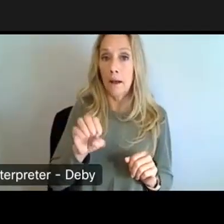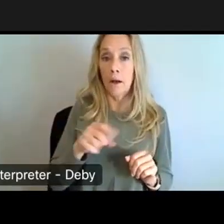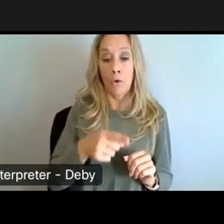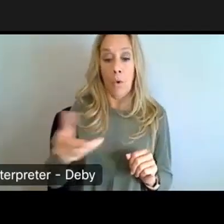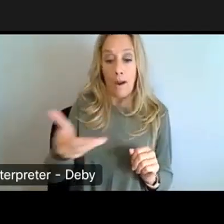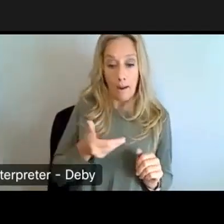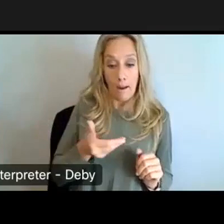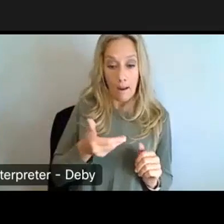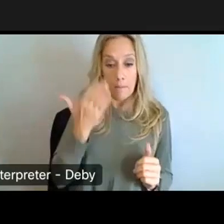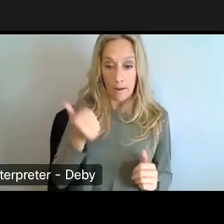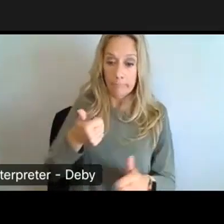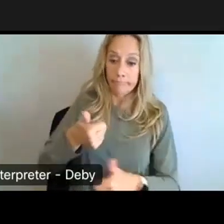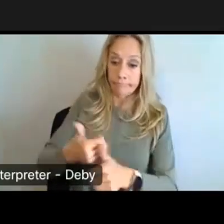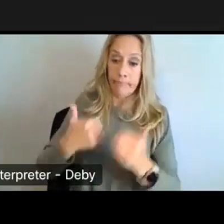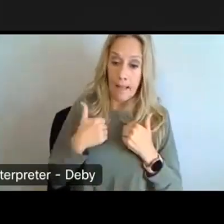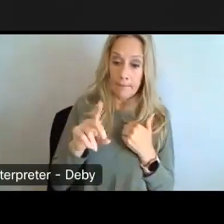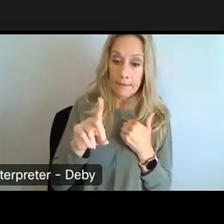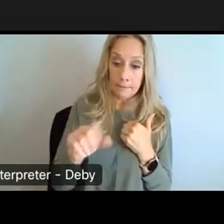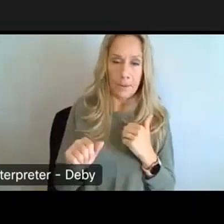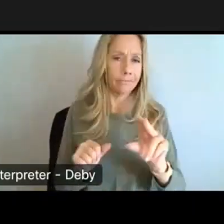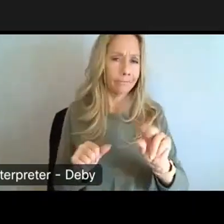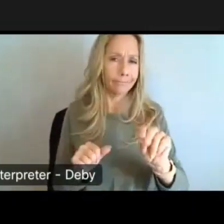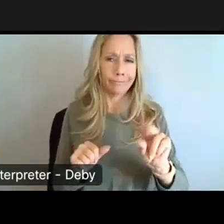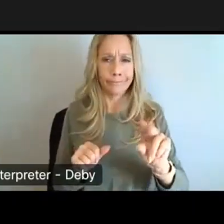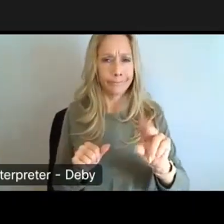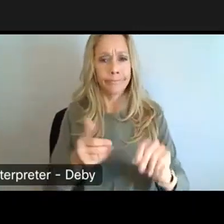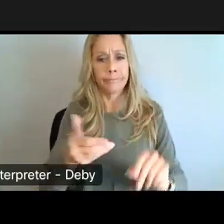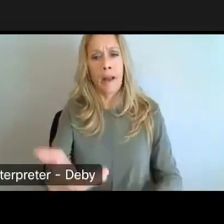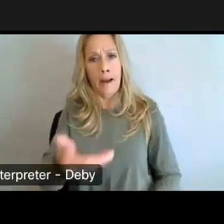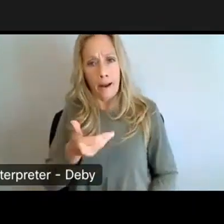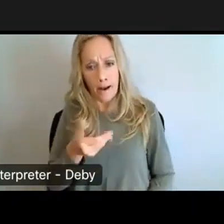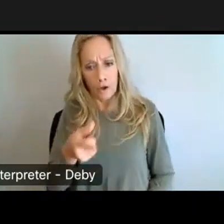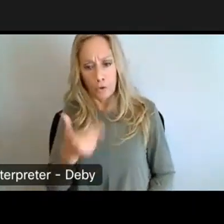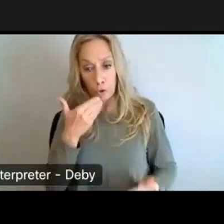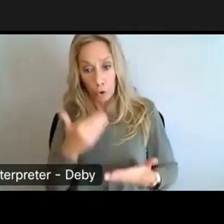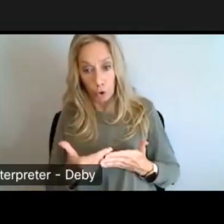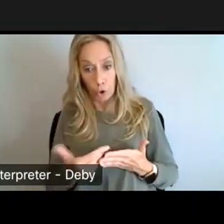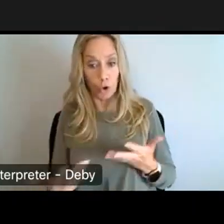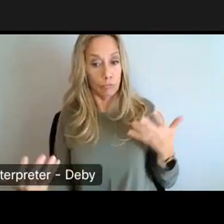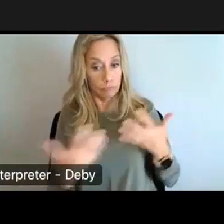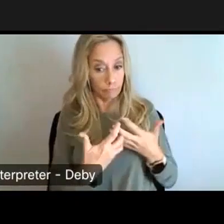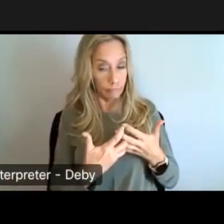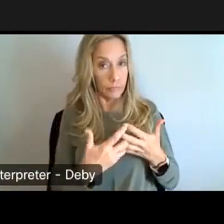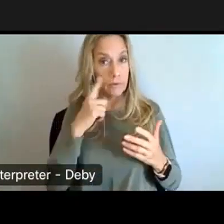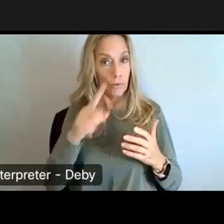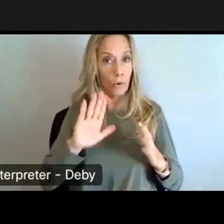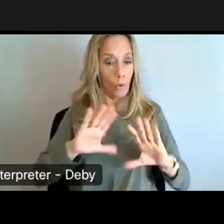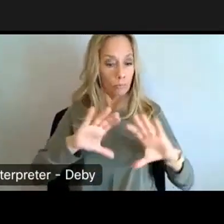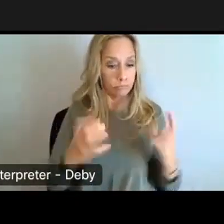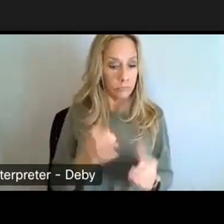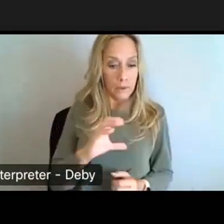because they have a disability. Hire somebody that's the right fit for your organization or your